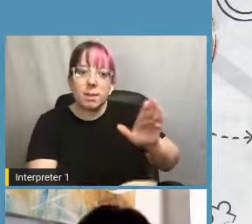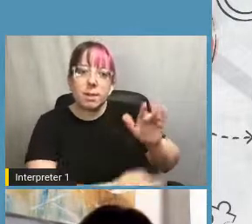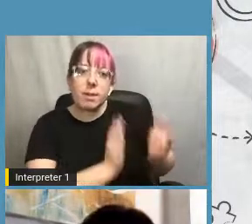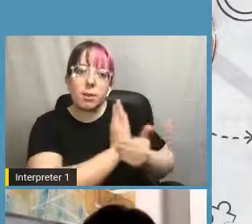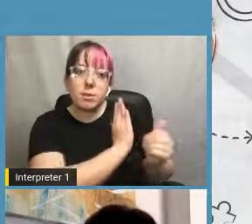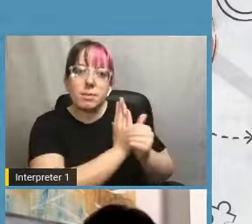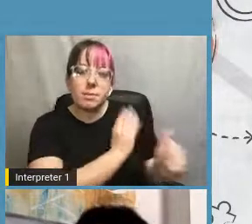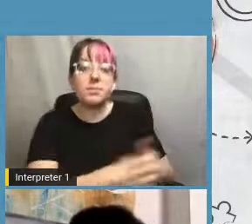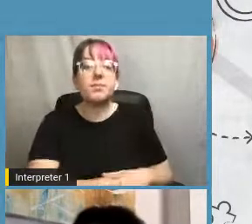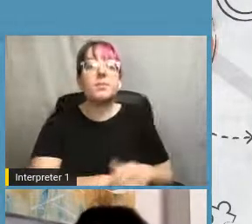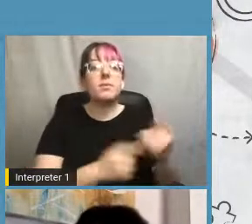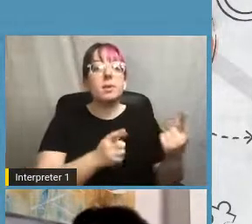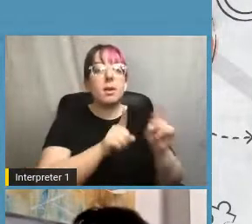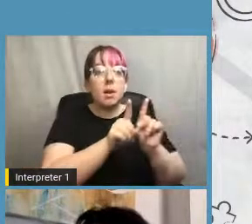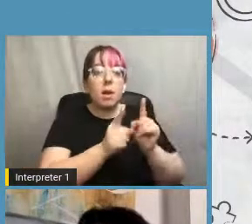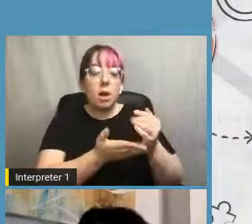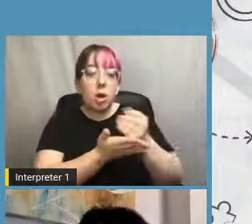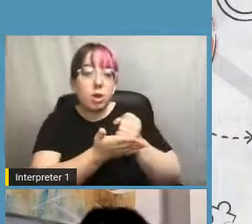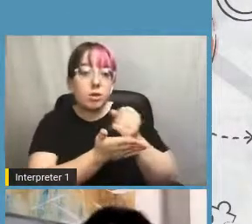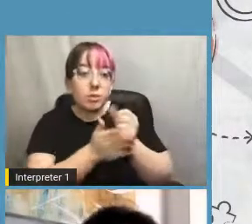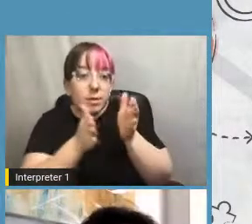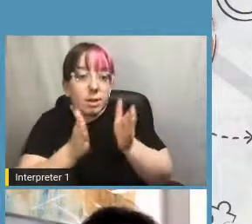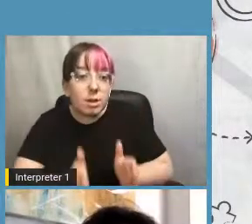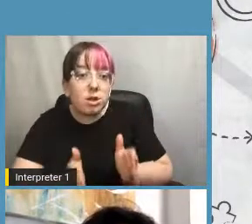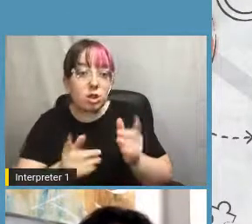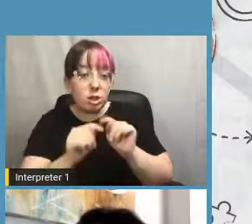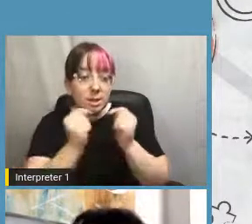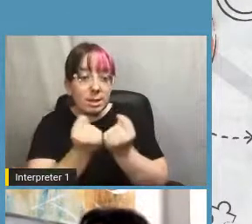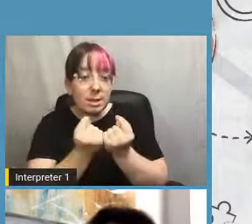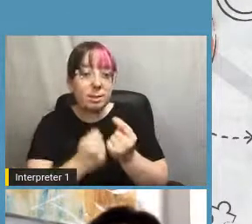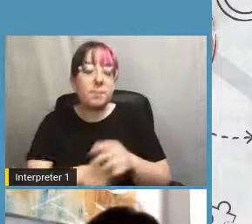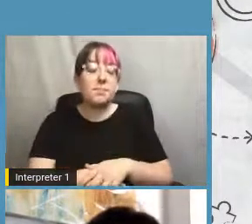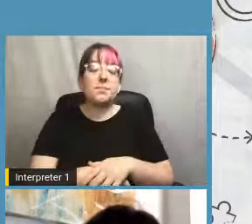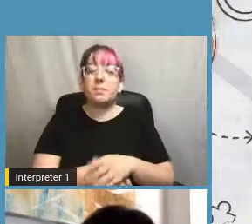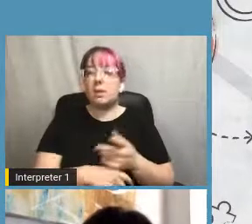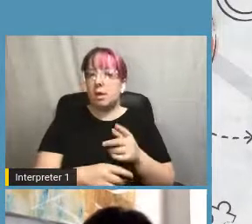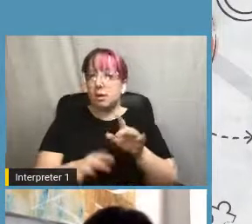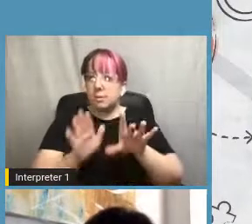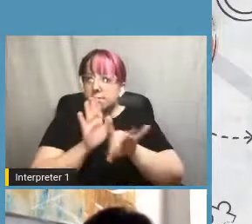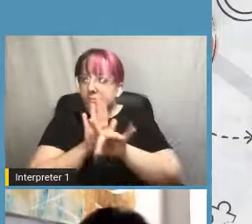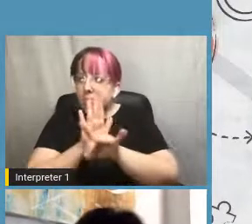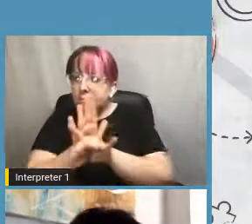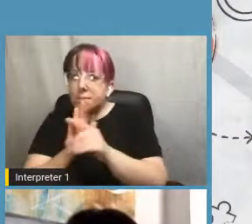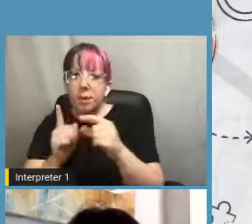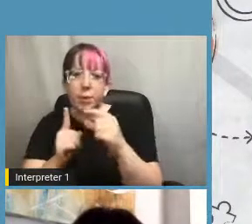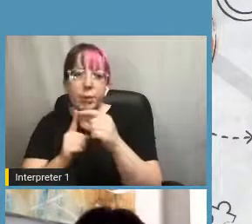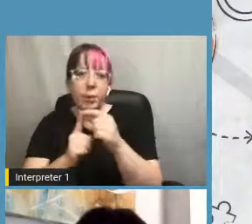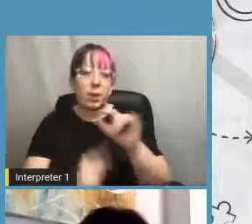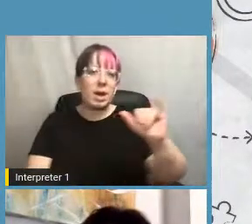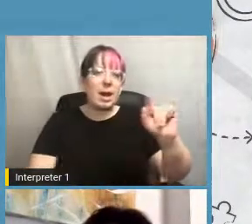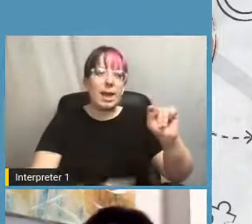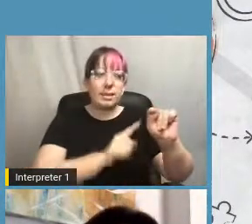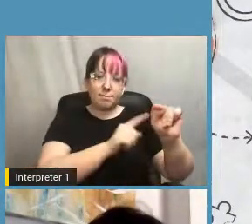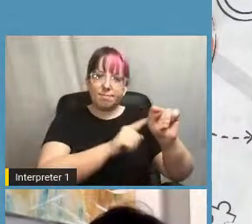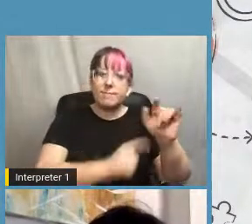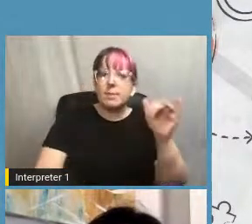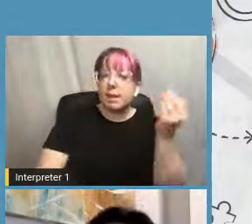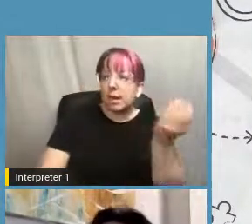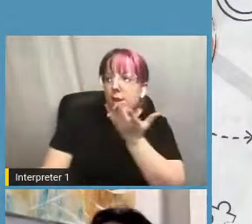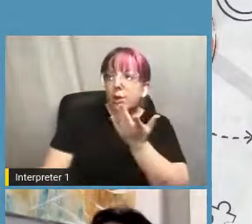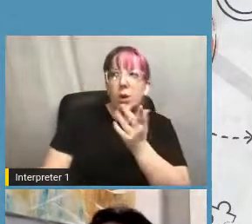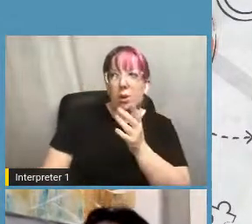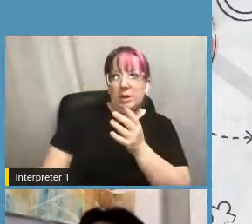with your conservation team, if you have one, to choose the works, because IT will tell you, okay, no, we cannot put this on a web page that